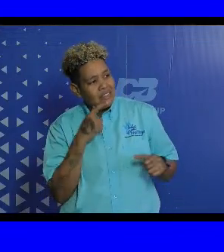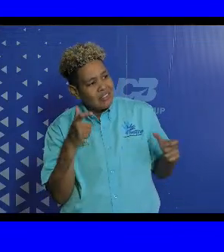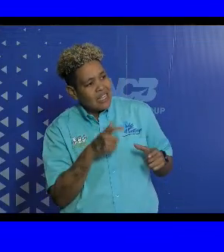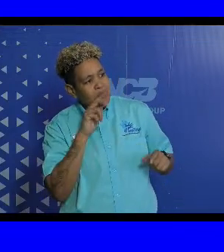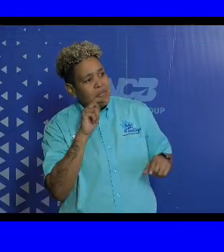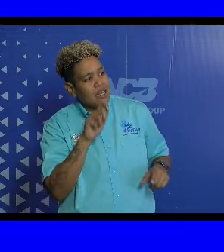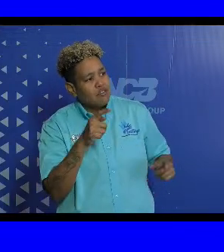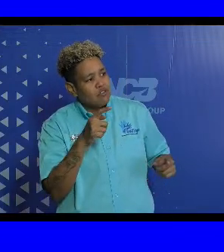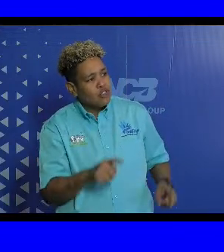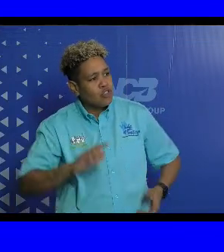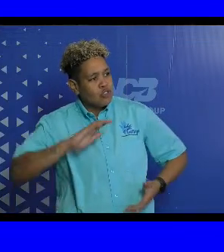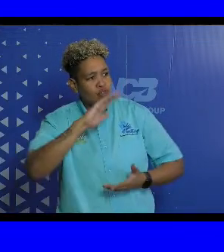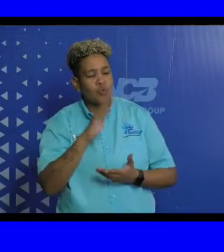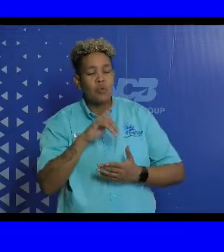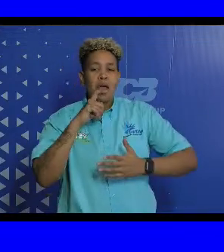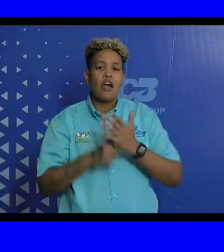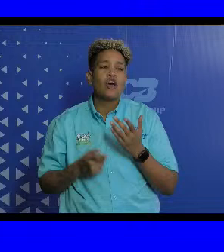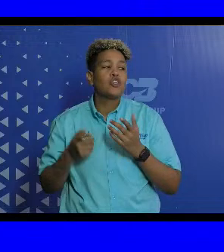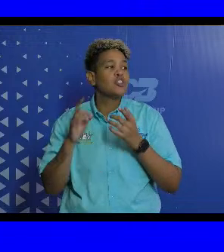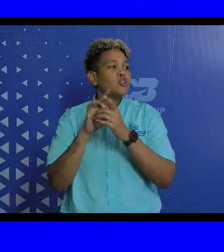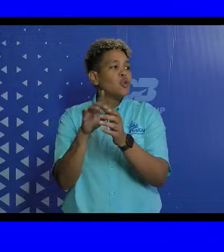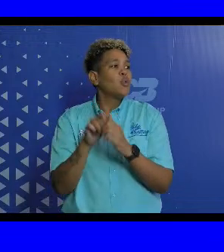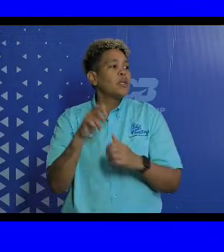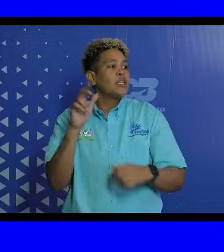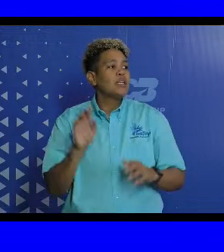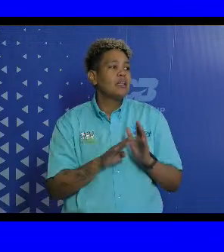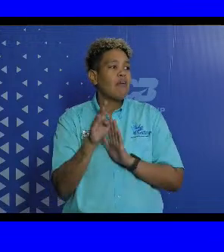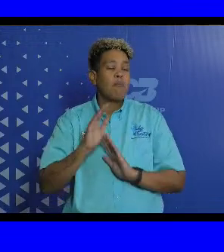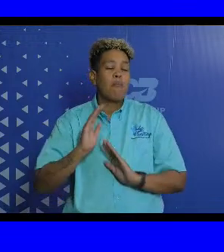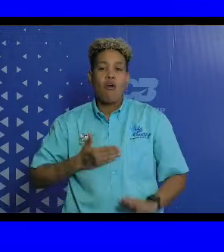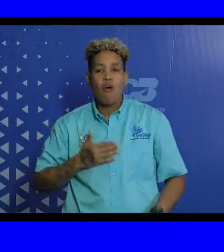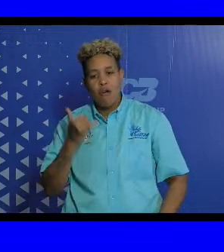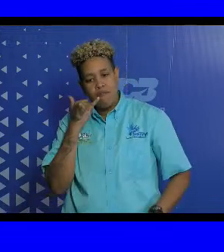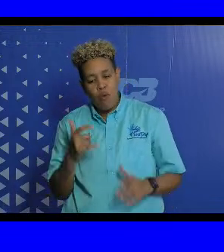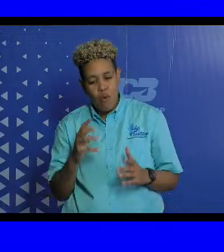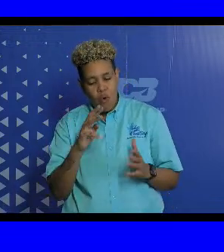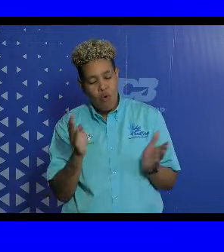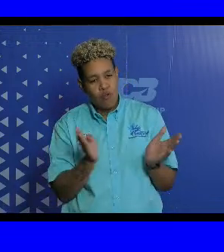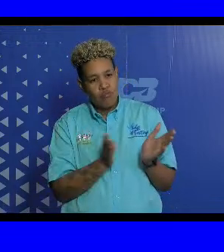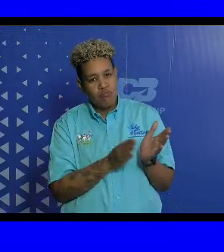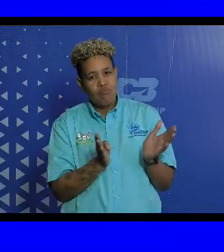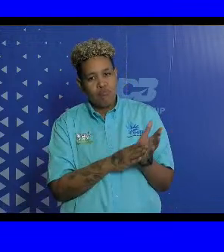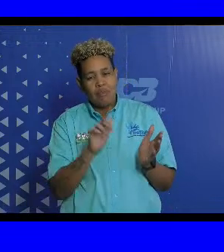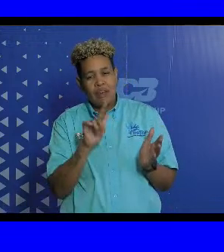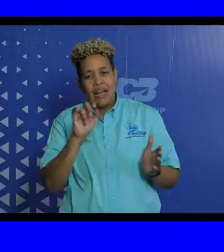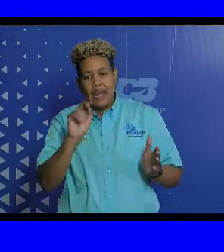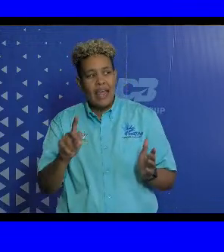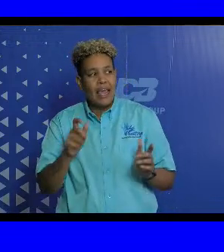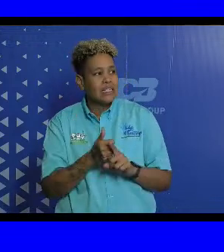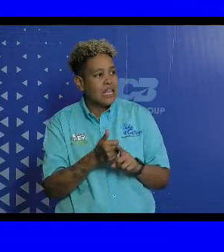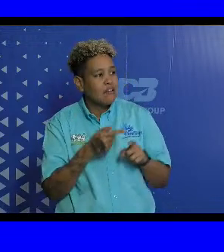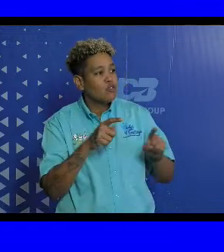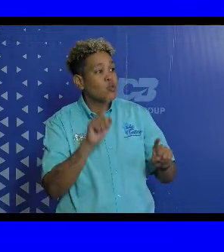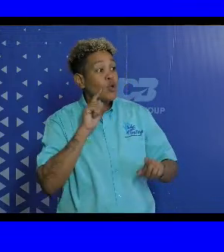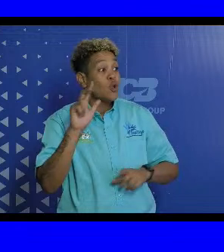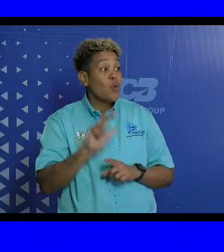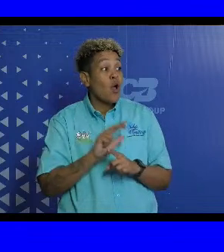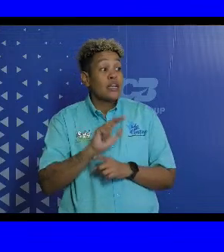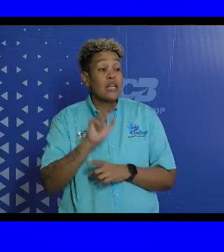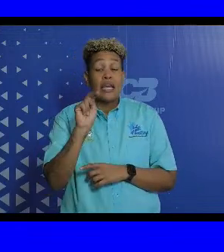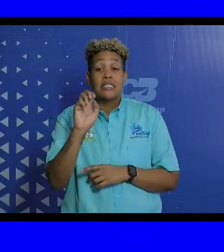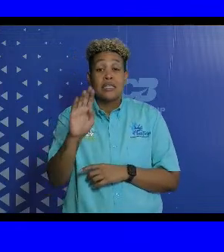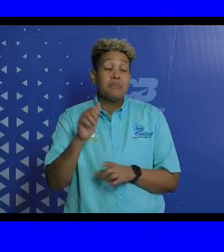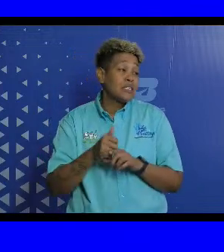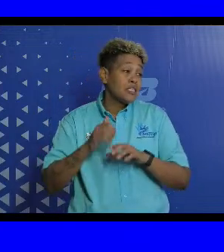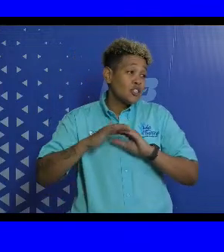net results have been reduced by the costs associated with the development of our mobile wallet Link. During the quarter, National